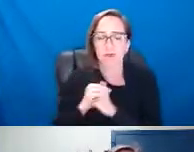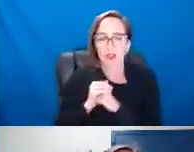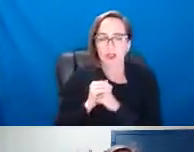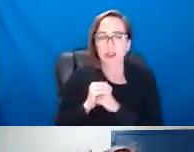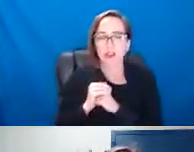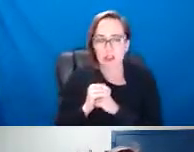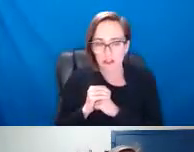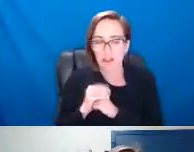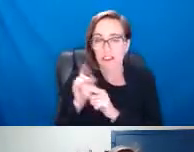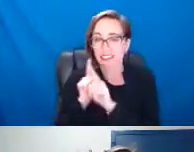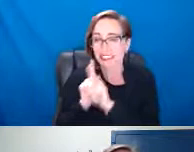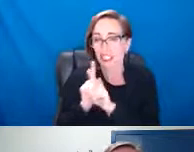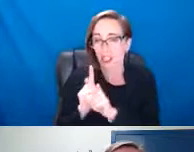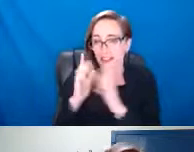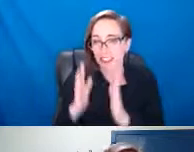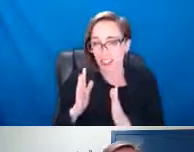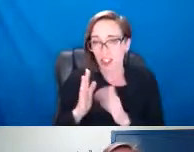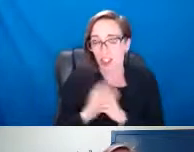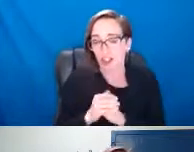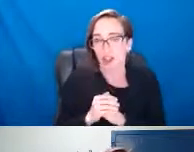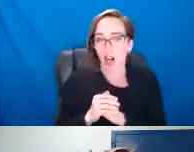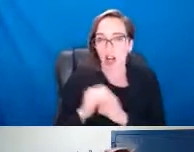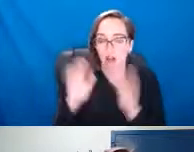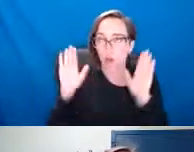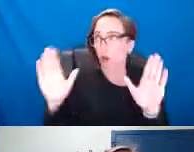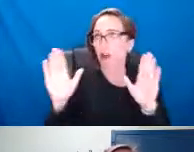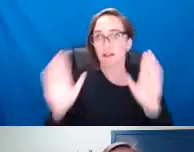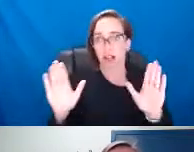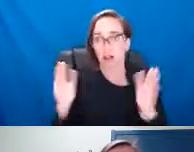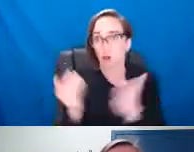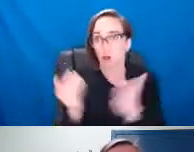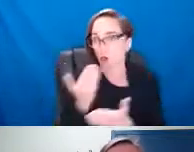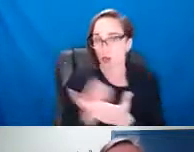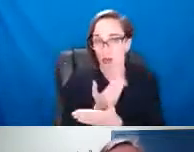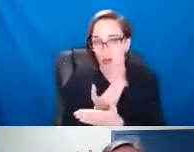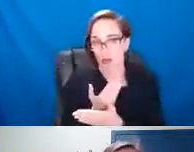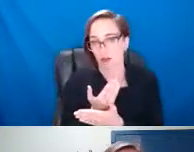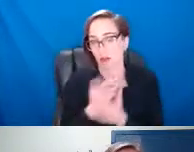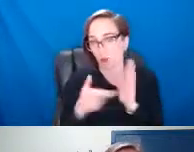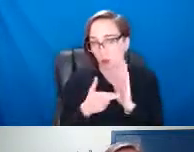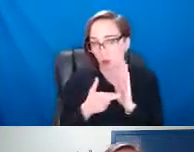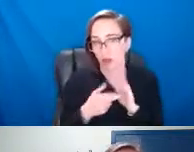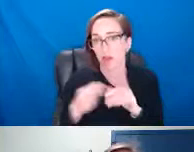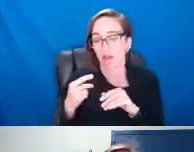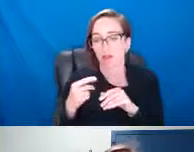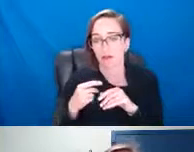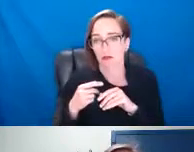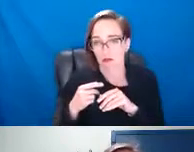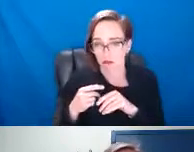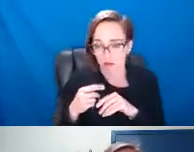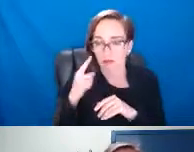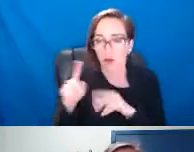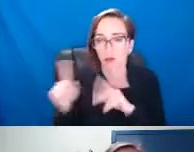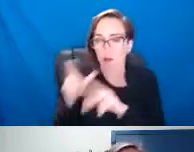So interveners are a great newer tool that's out there for individuals who are deafblind.